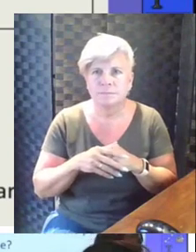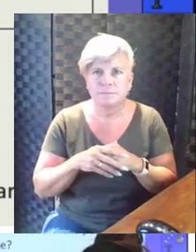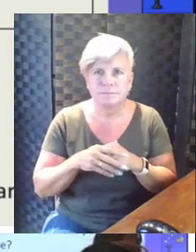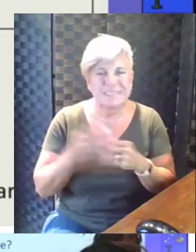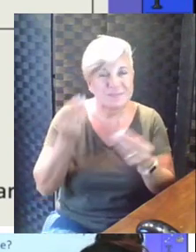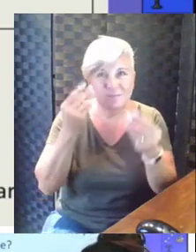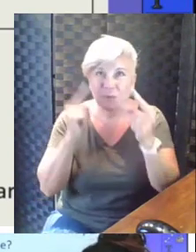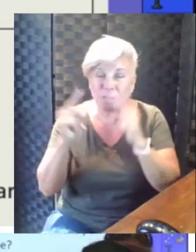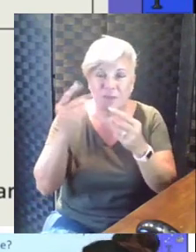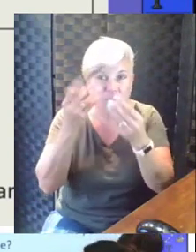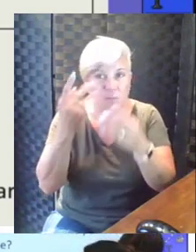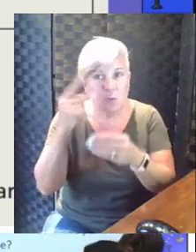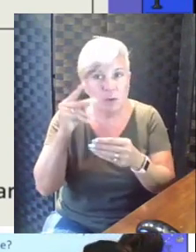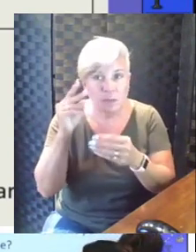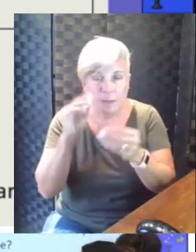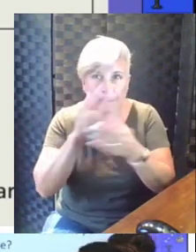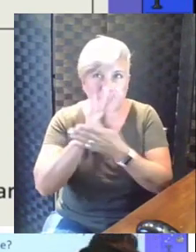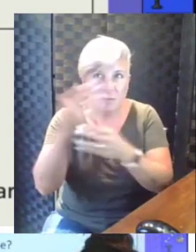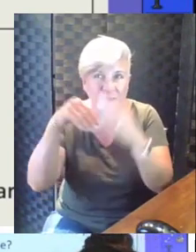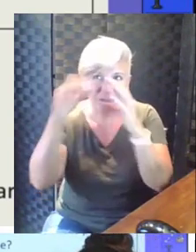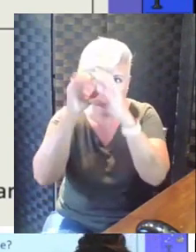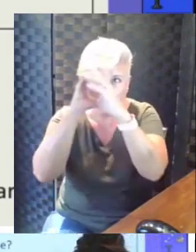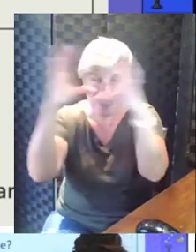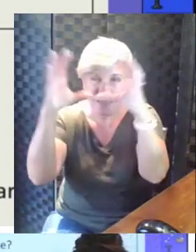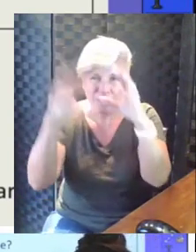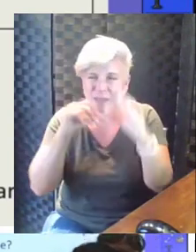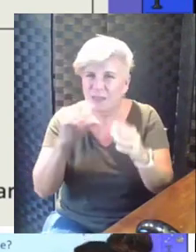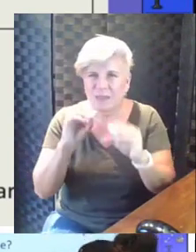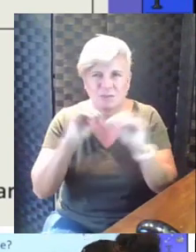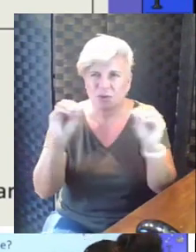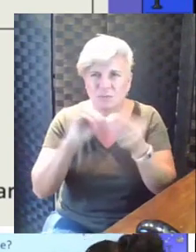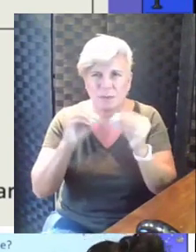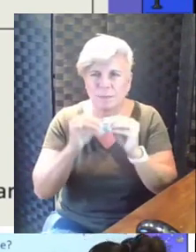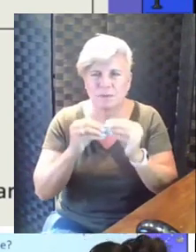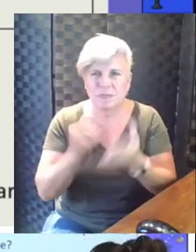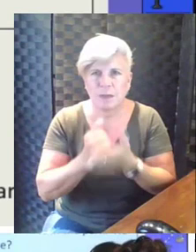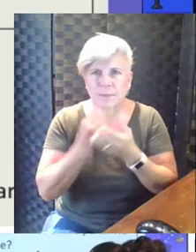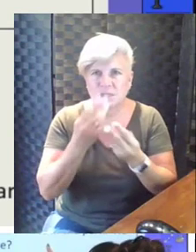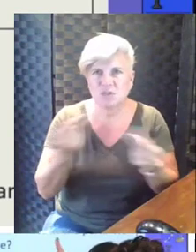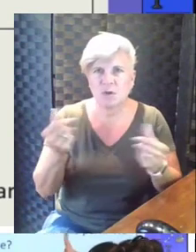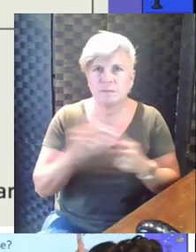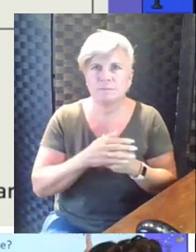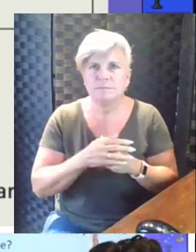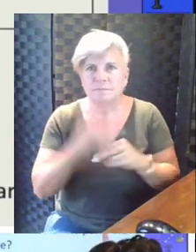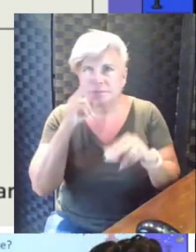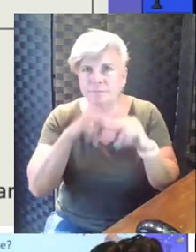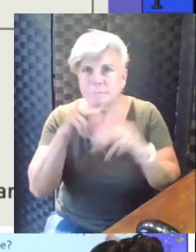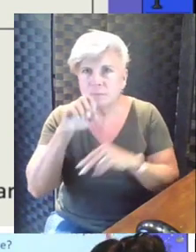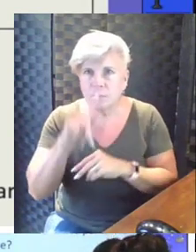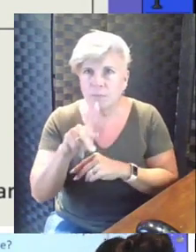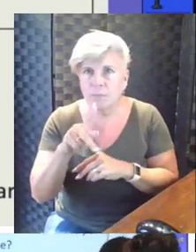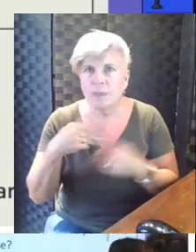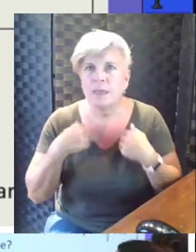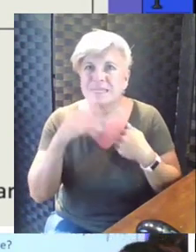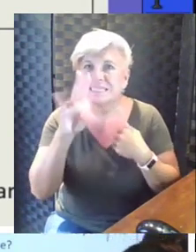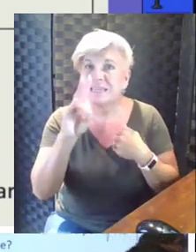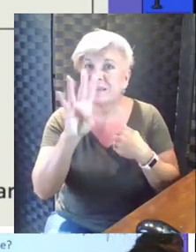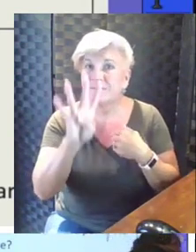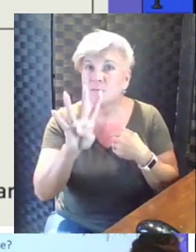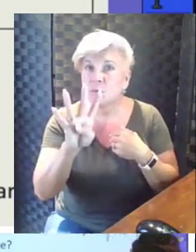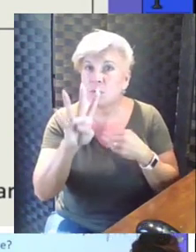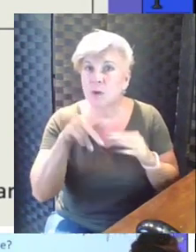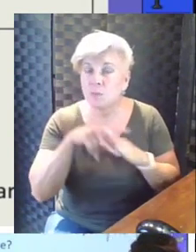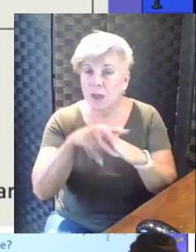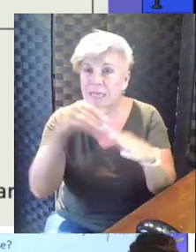That's information for the movie in our head, but not really giving us any numbers to solve. The amusement park has 74 rides